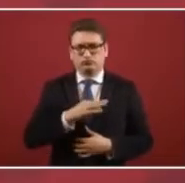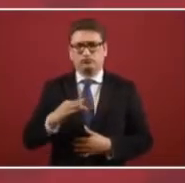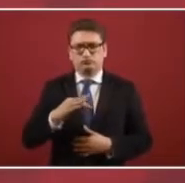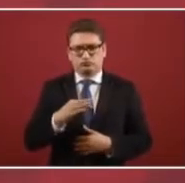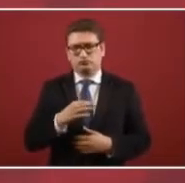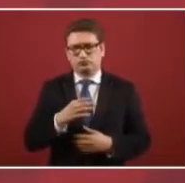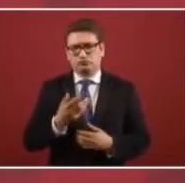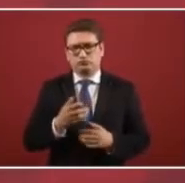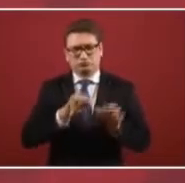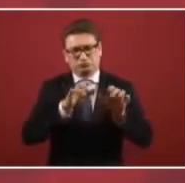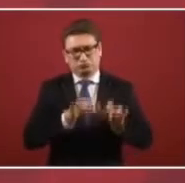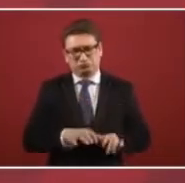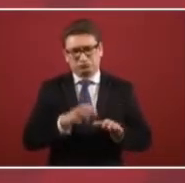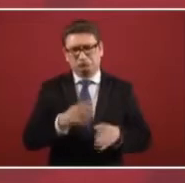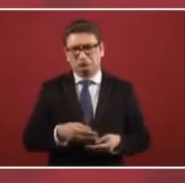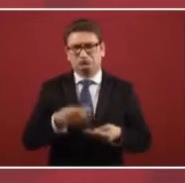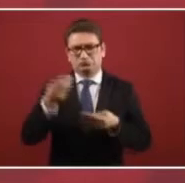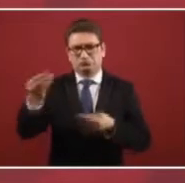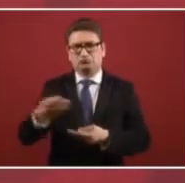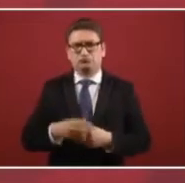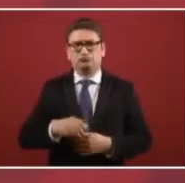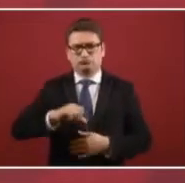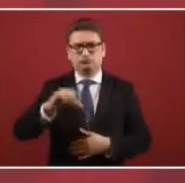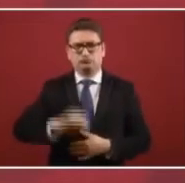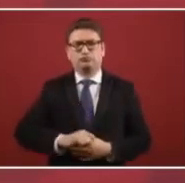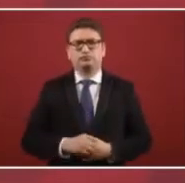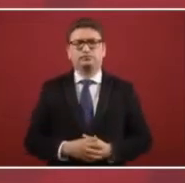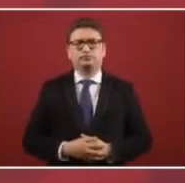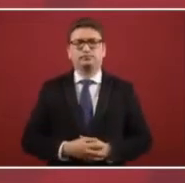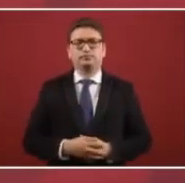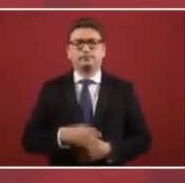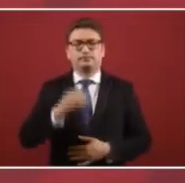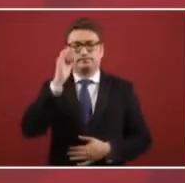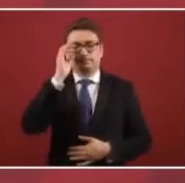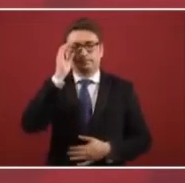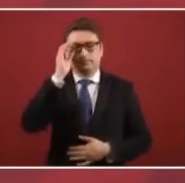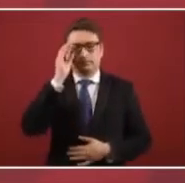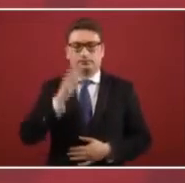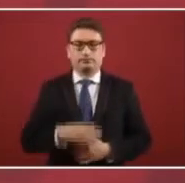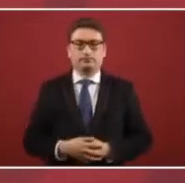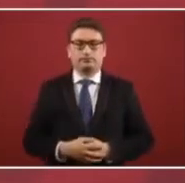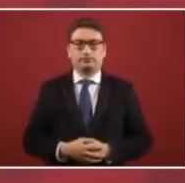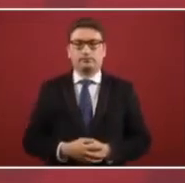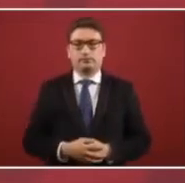go send them a written document today.